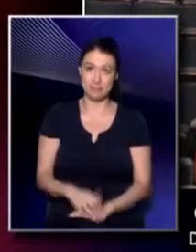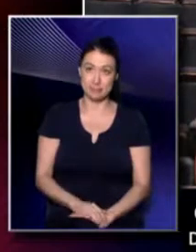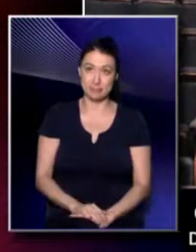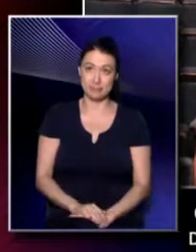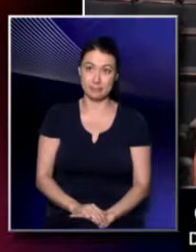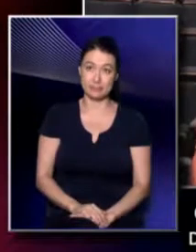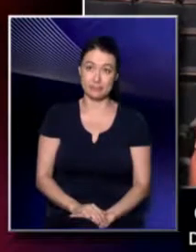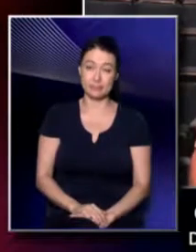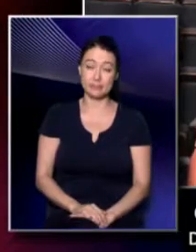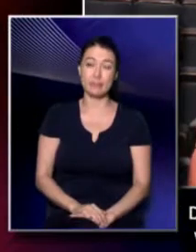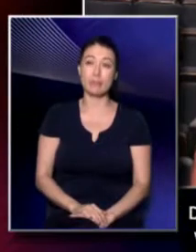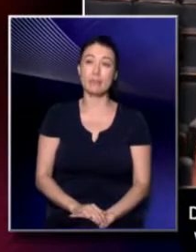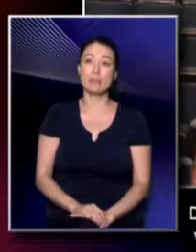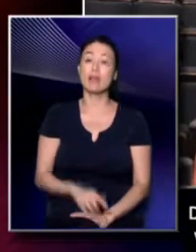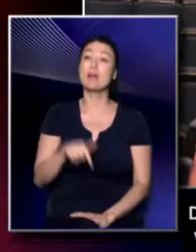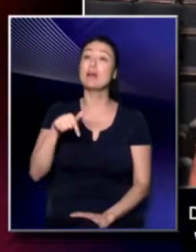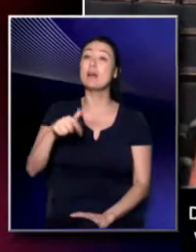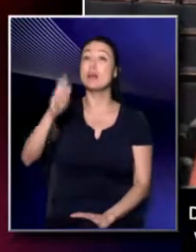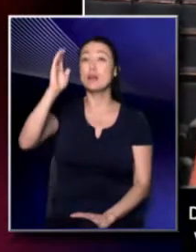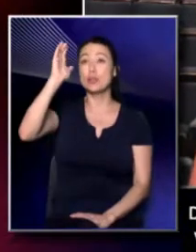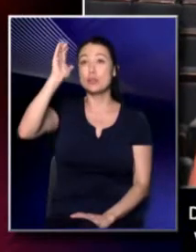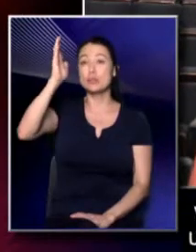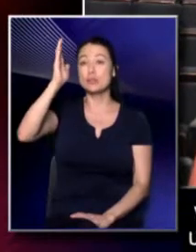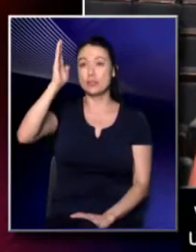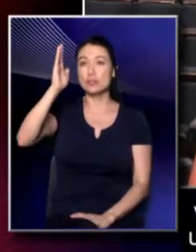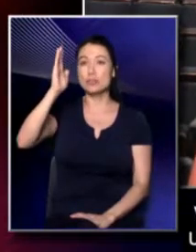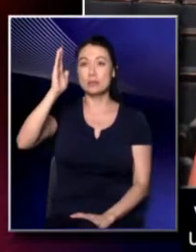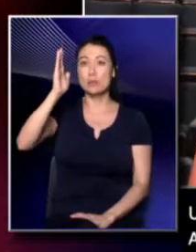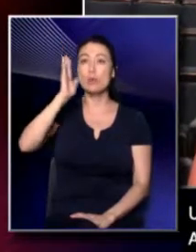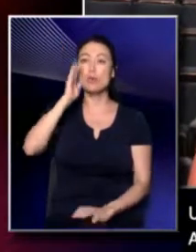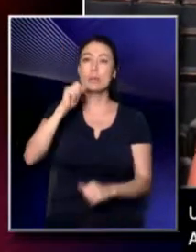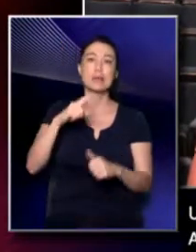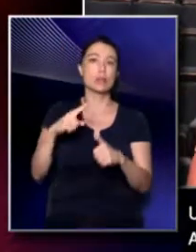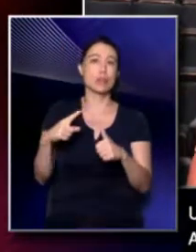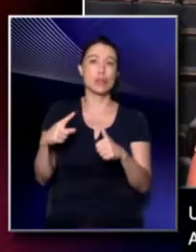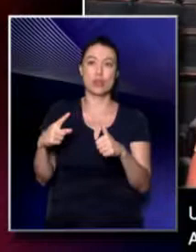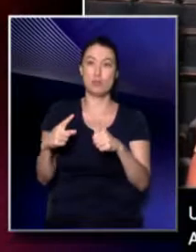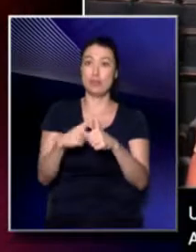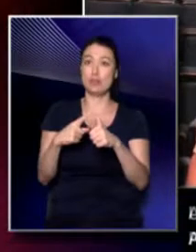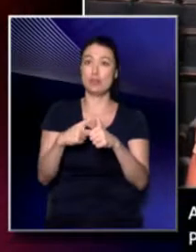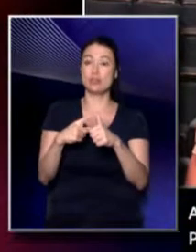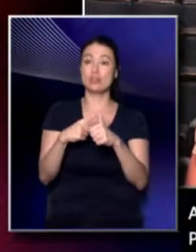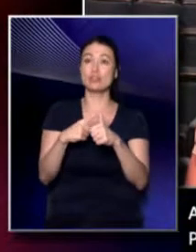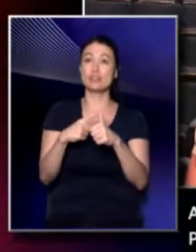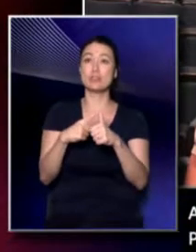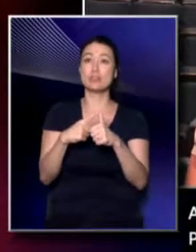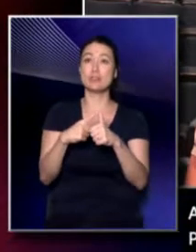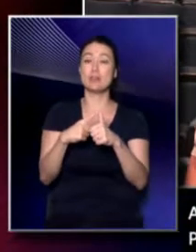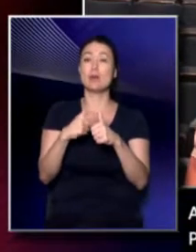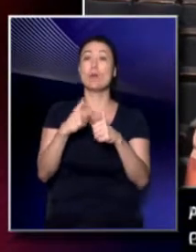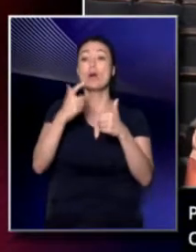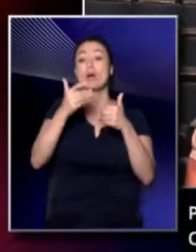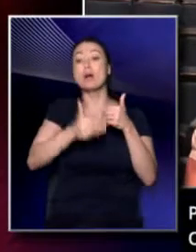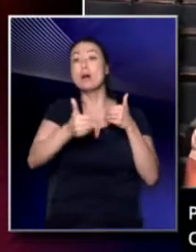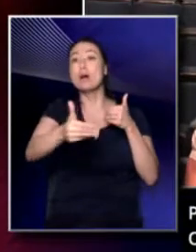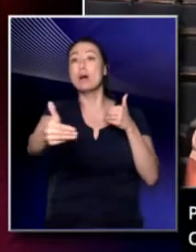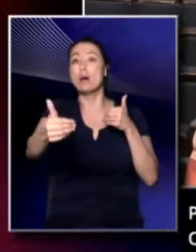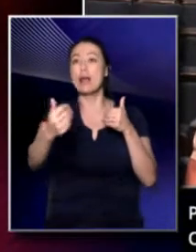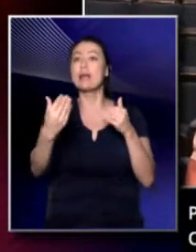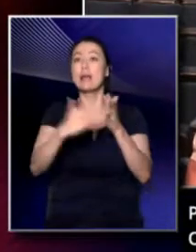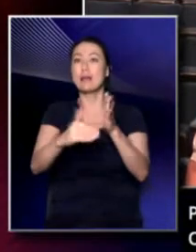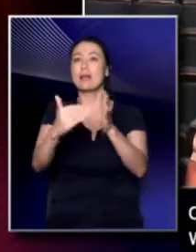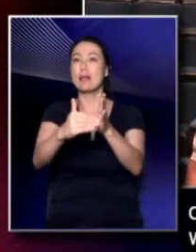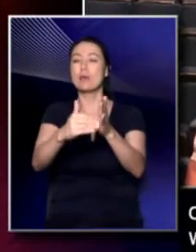As I understand it, this presentation will be the first over the next few meetings where we look at